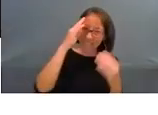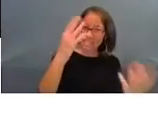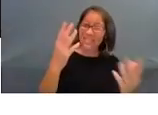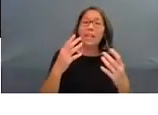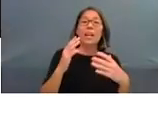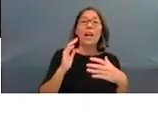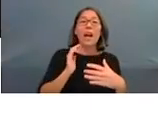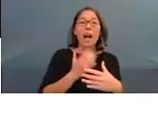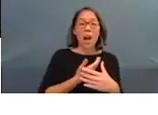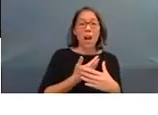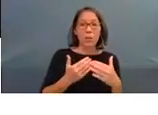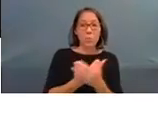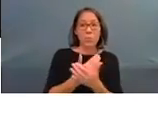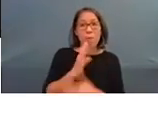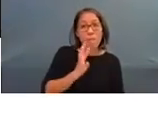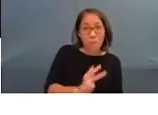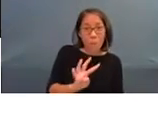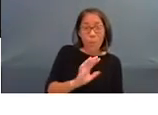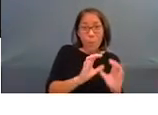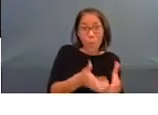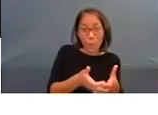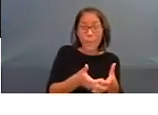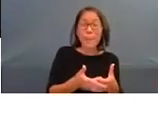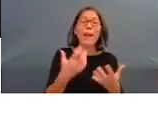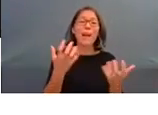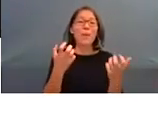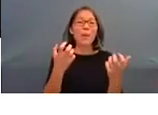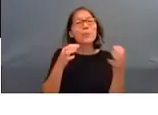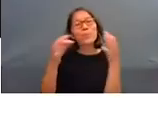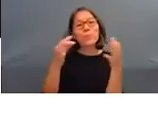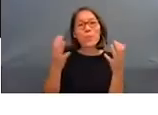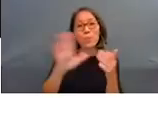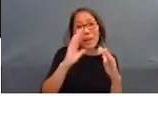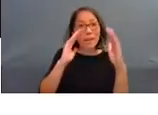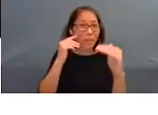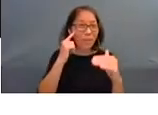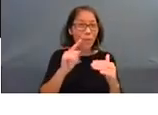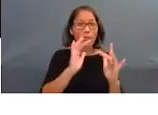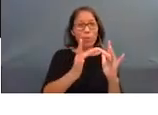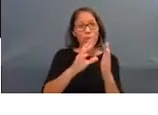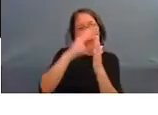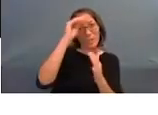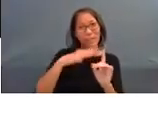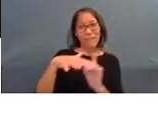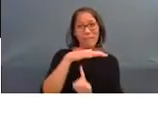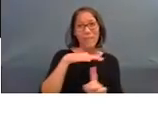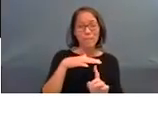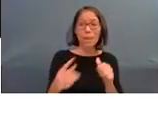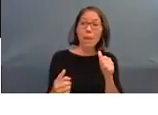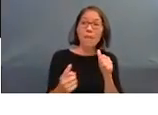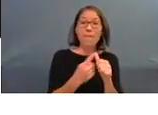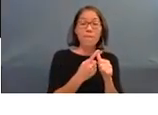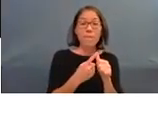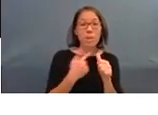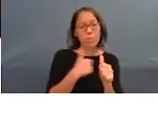our incoming four-year-olds, I want to let you know a little bit about what you can expect in a virtual learning environment. First and foremost,